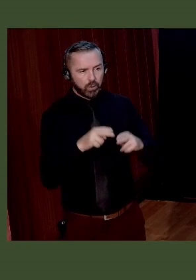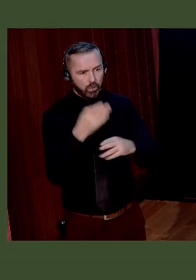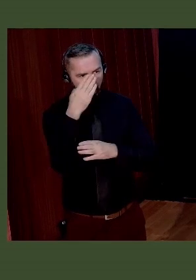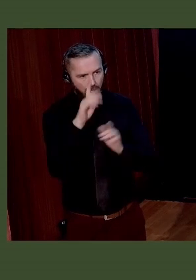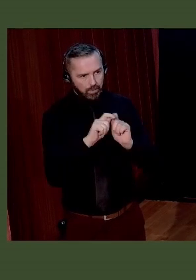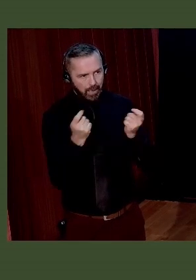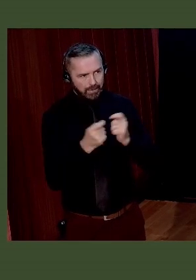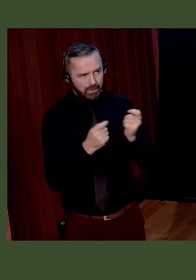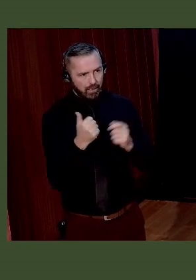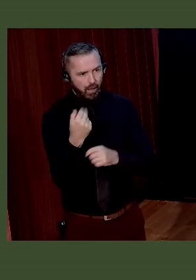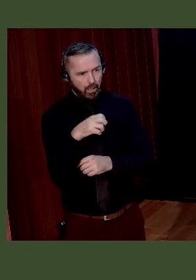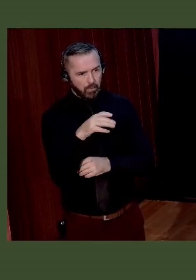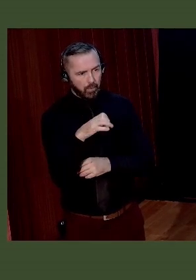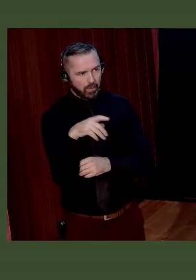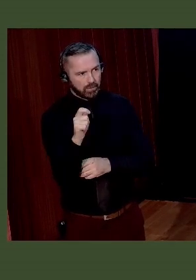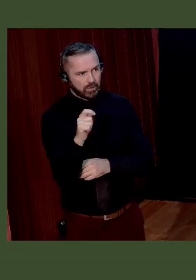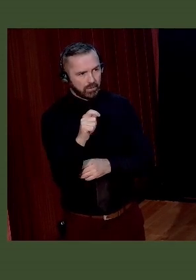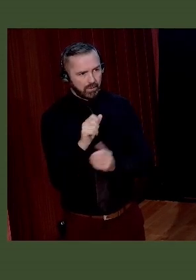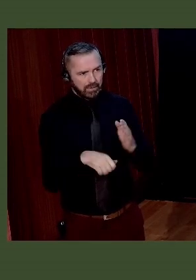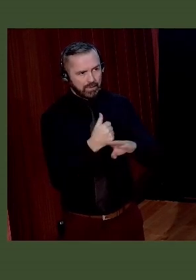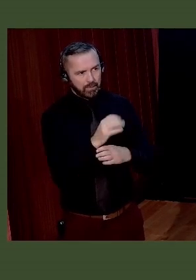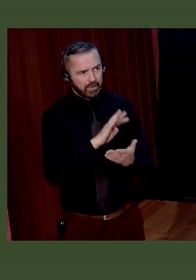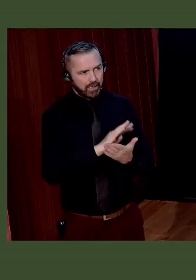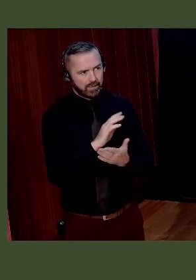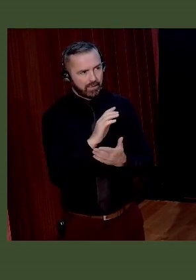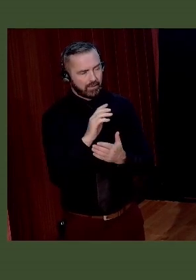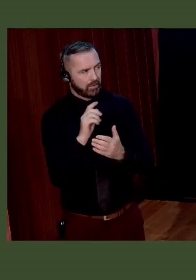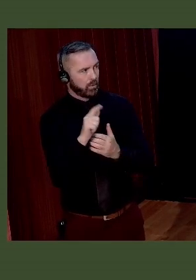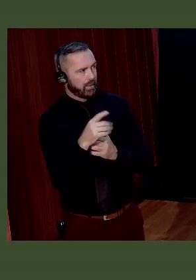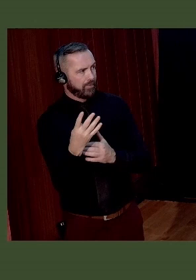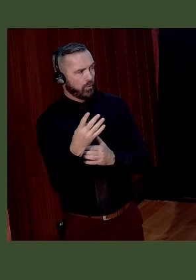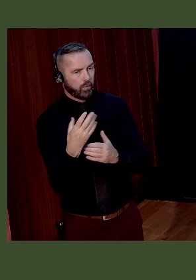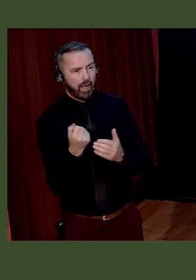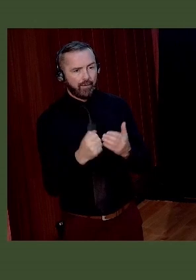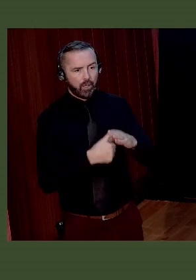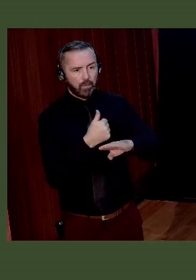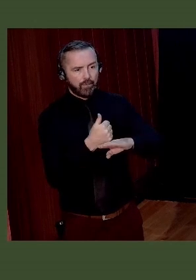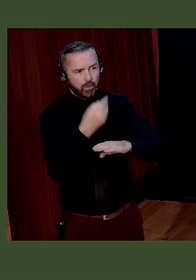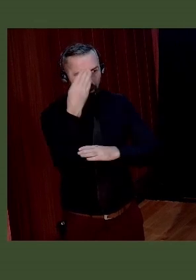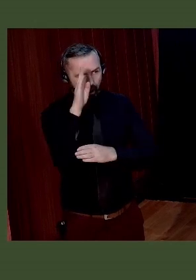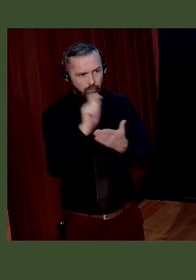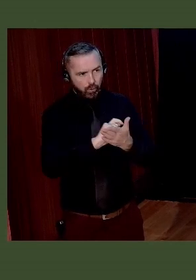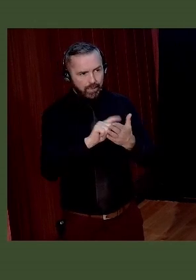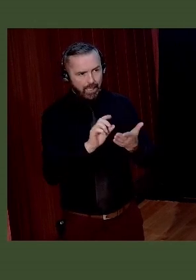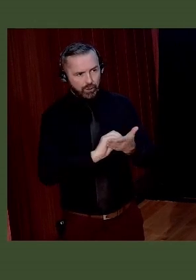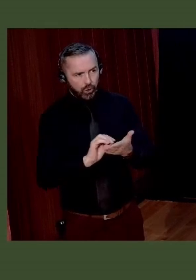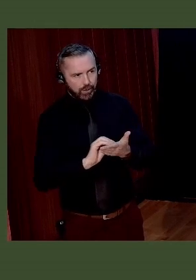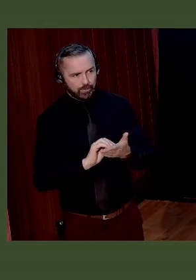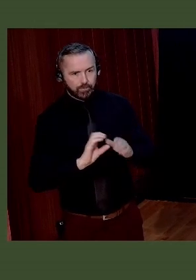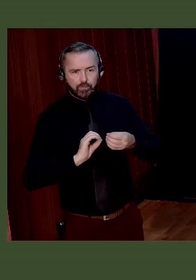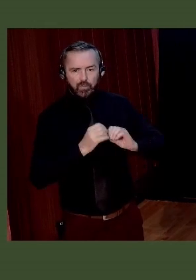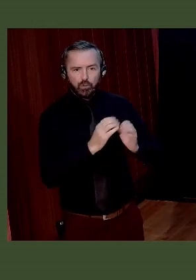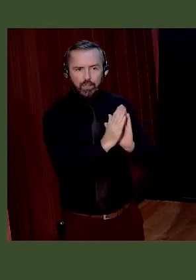An Tuilteach, which was established in 1924, which gave a platform to Ulster Irish writing and journalism, and created a reading